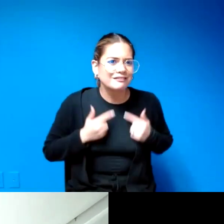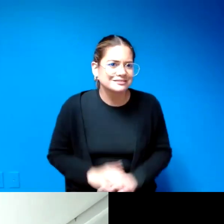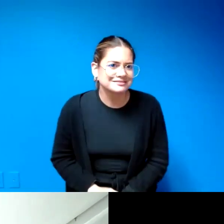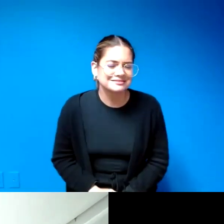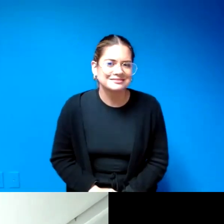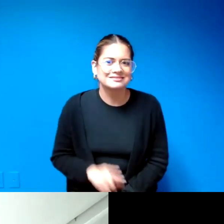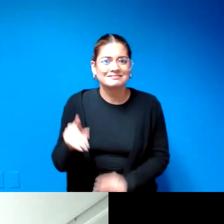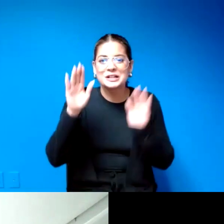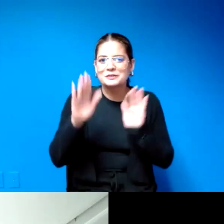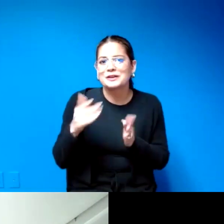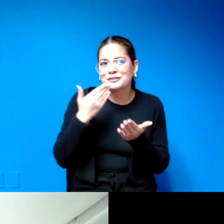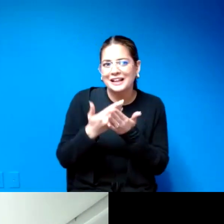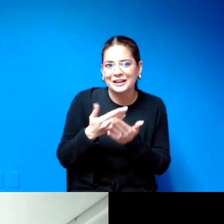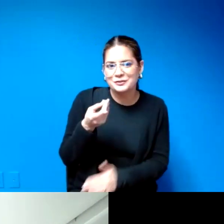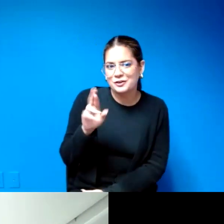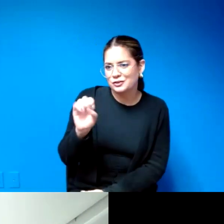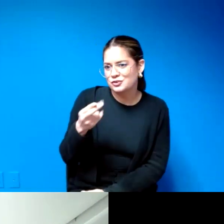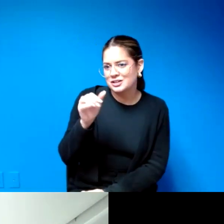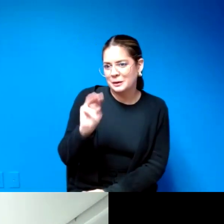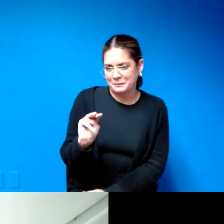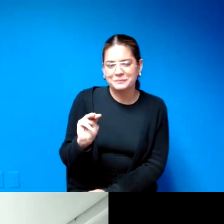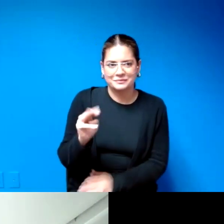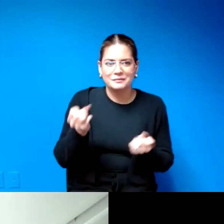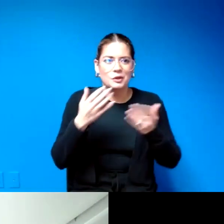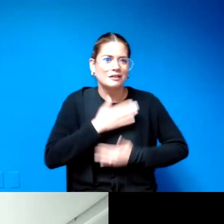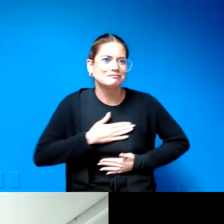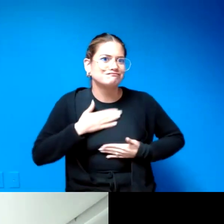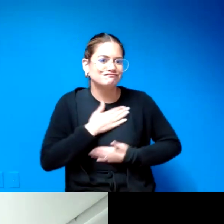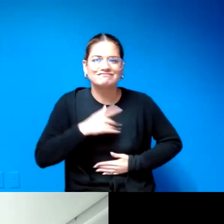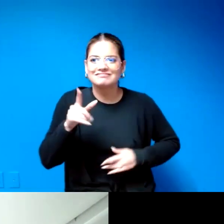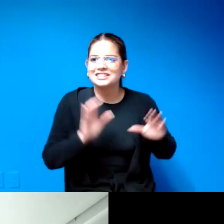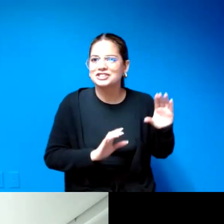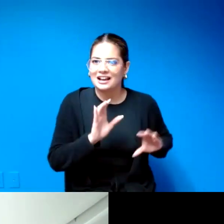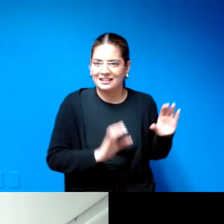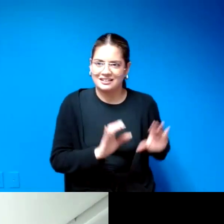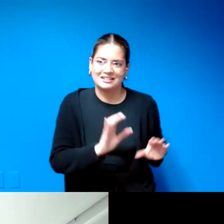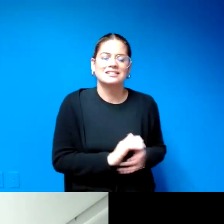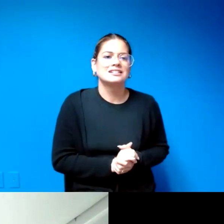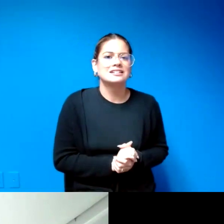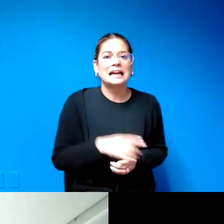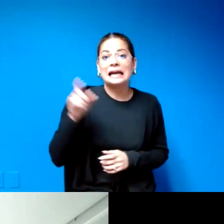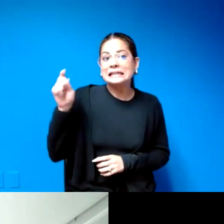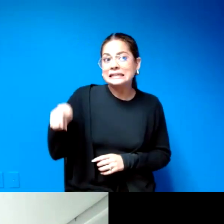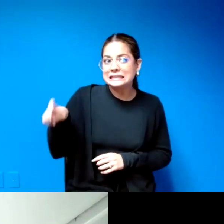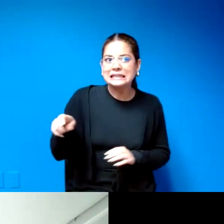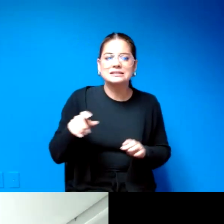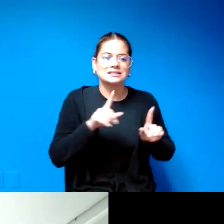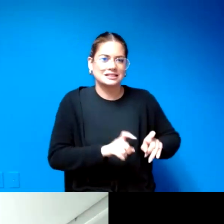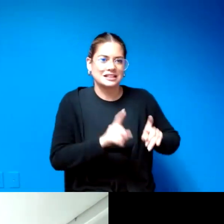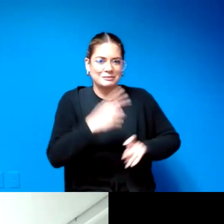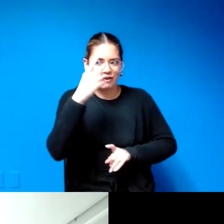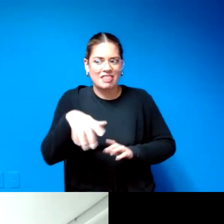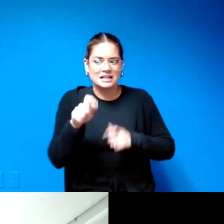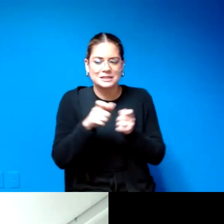That's wonderful, Dr. Shim. And I think we're seeing a lot of appreciation for that in the chat box. And folks are talking about needs assessment of the community and knowing